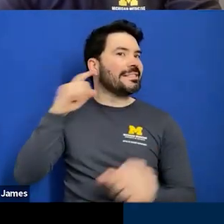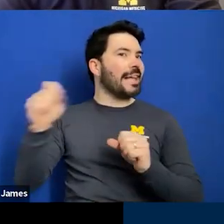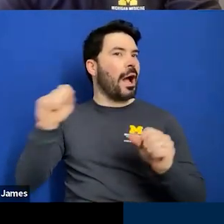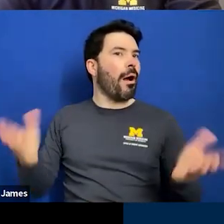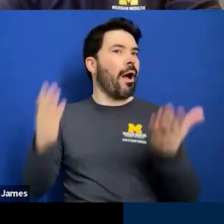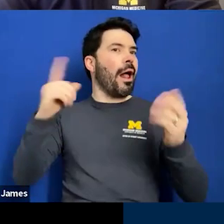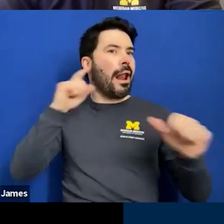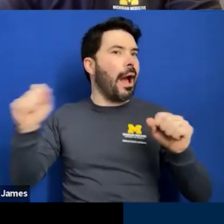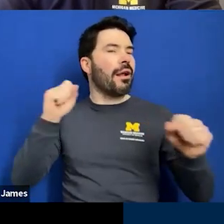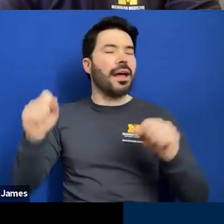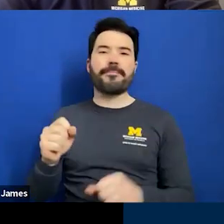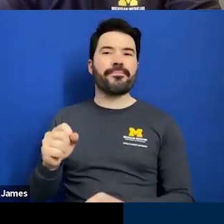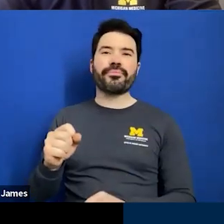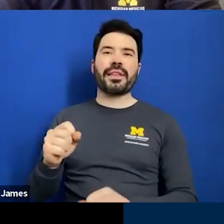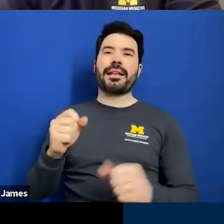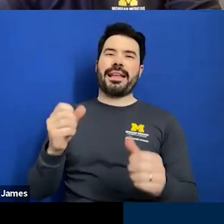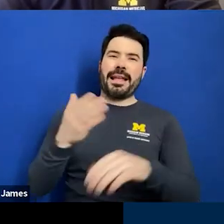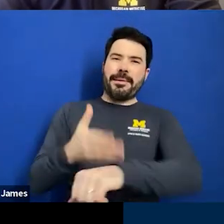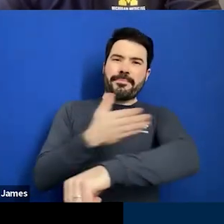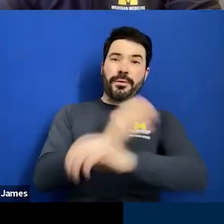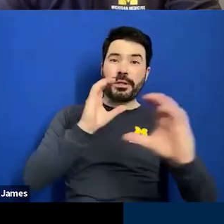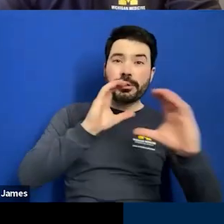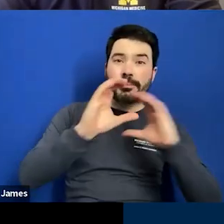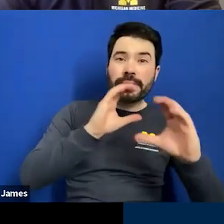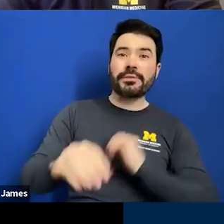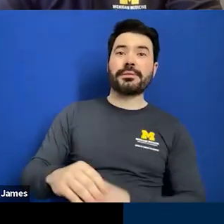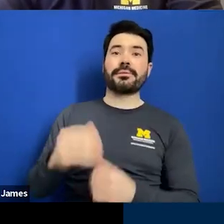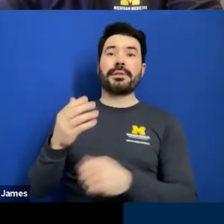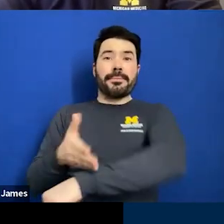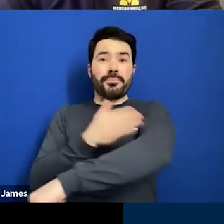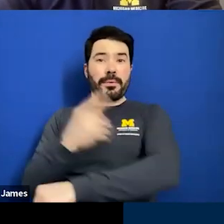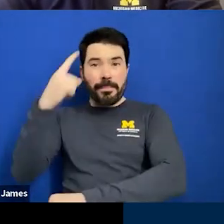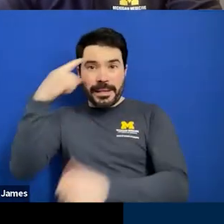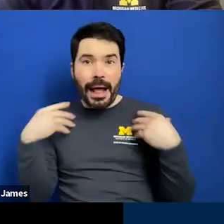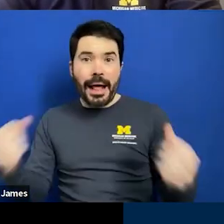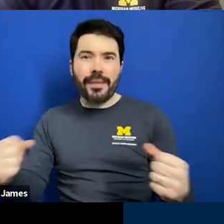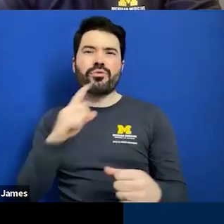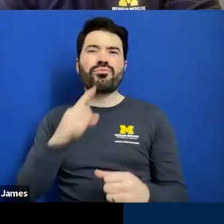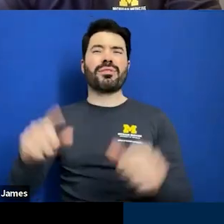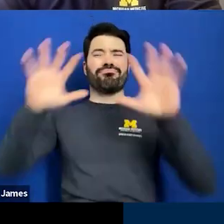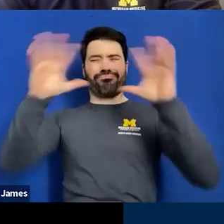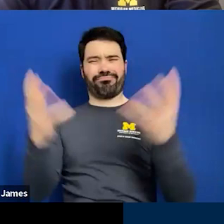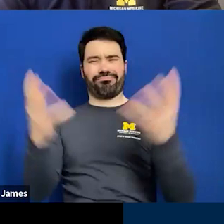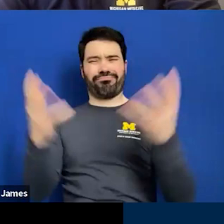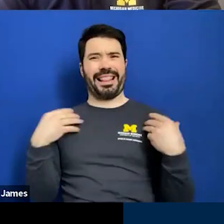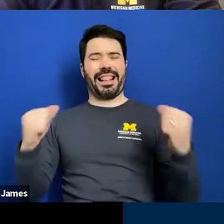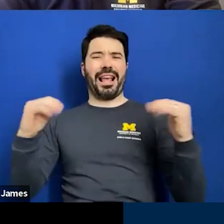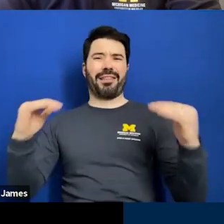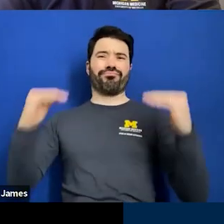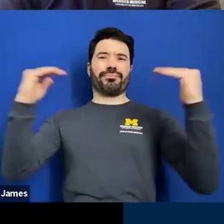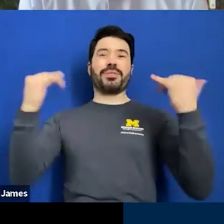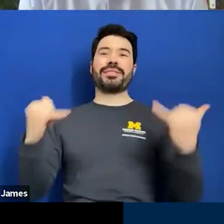their communication, mental health, and overall well-being. So with that, I'm going to turn it over to Dr. Chad Ruffin. Thank you so